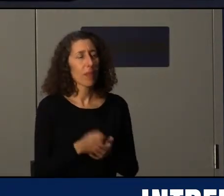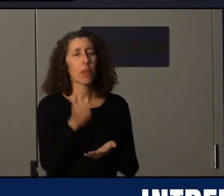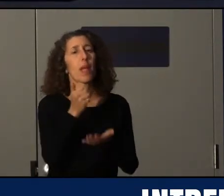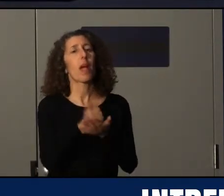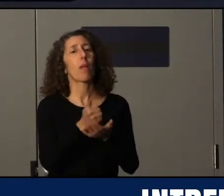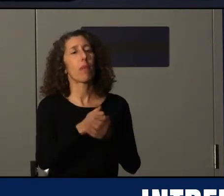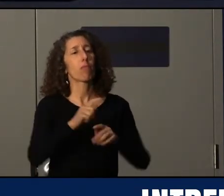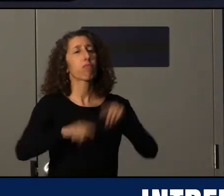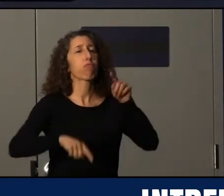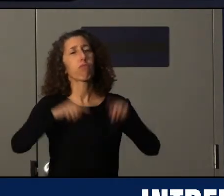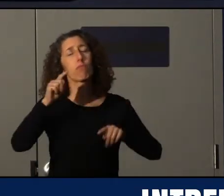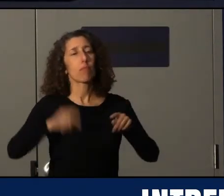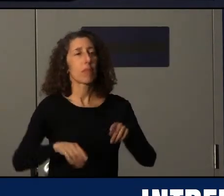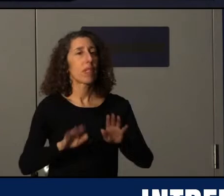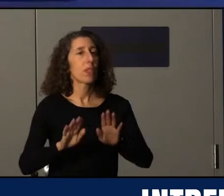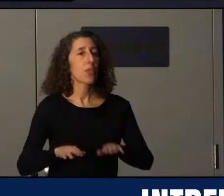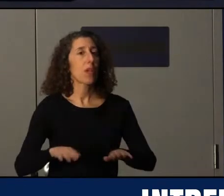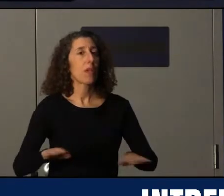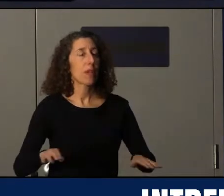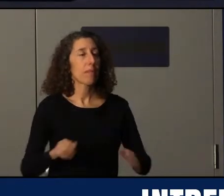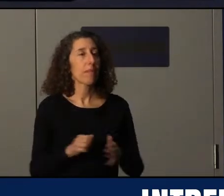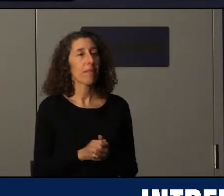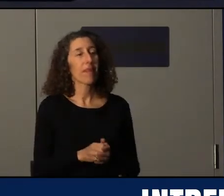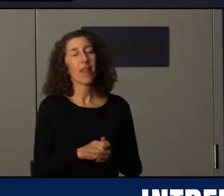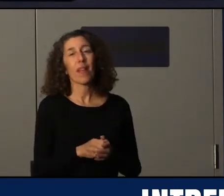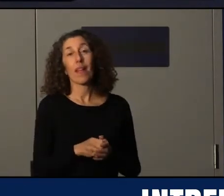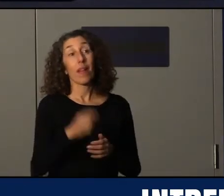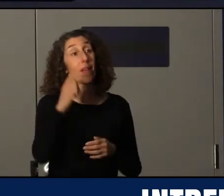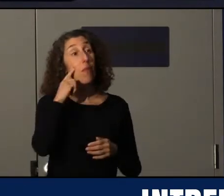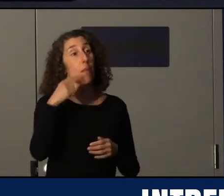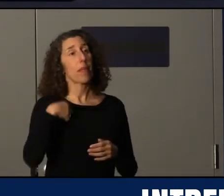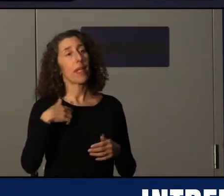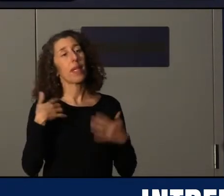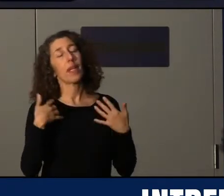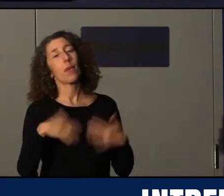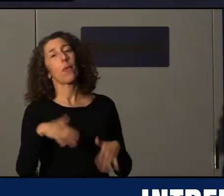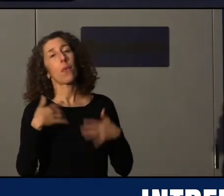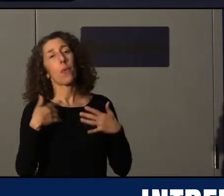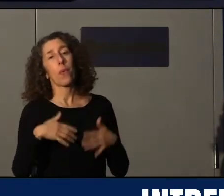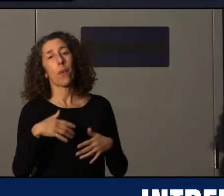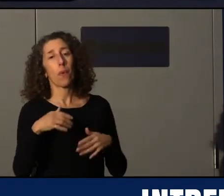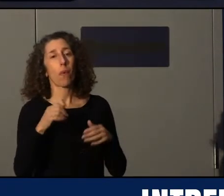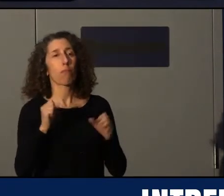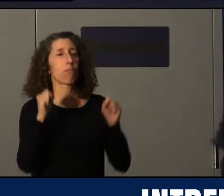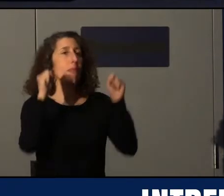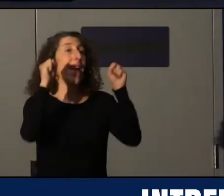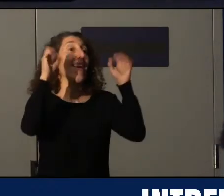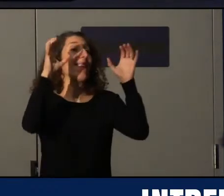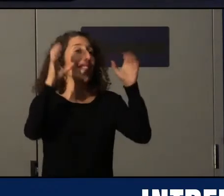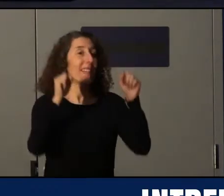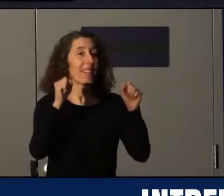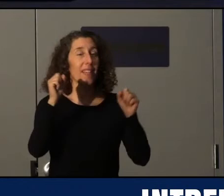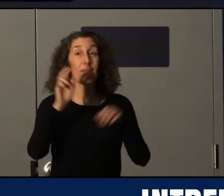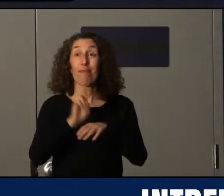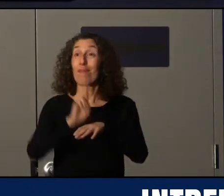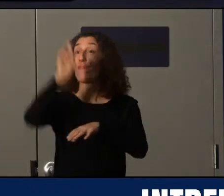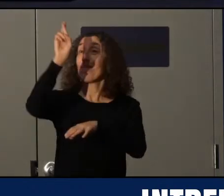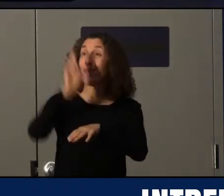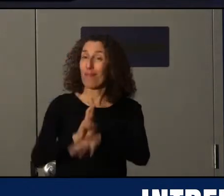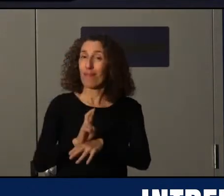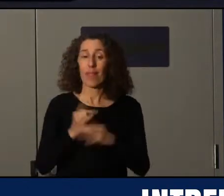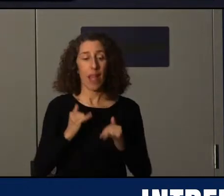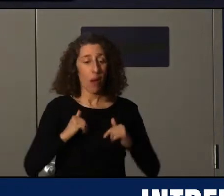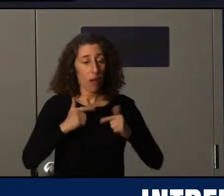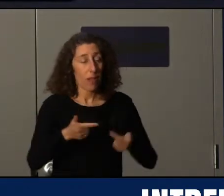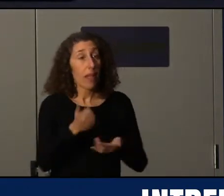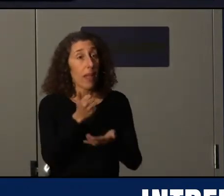oh my gosh, I got to go to space so I could come back to Earth and do this work with these kids. It's just been like, I